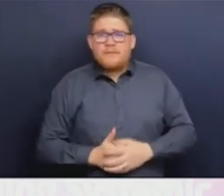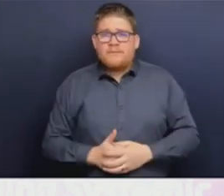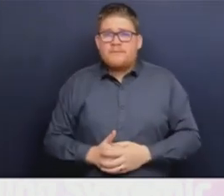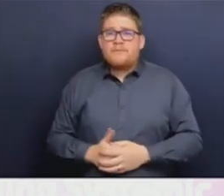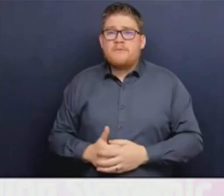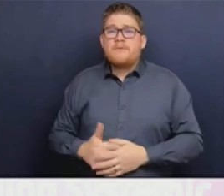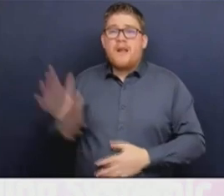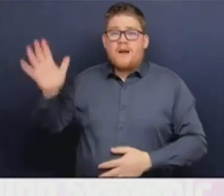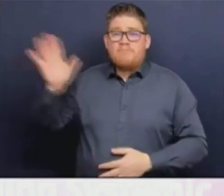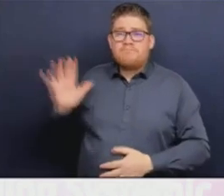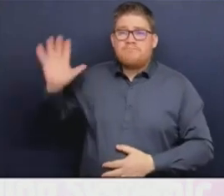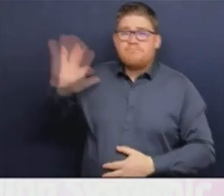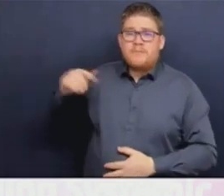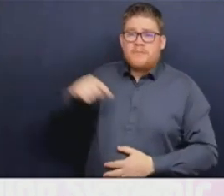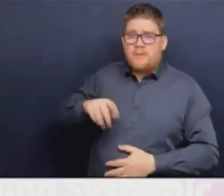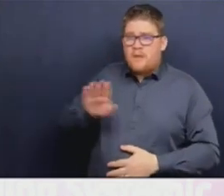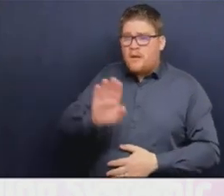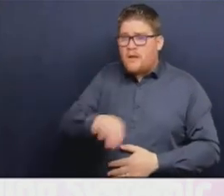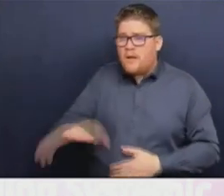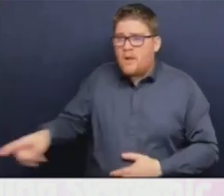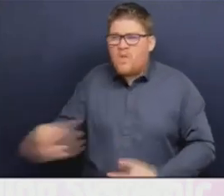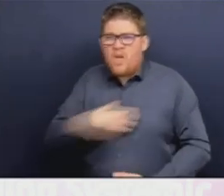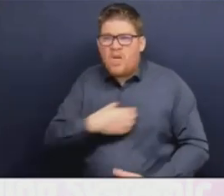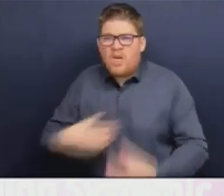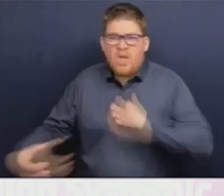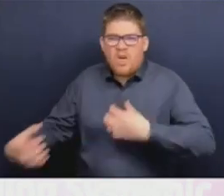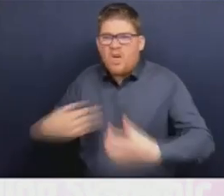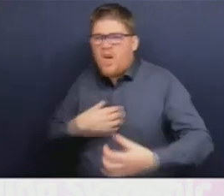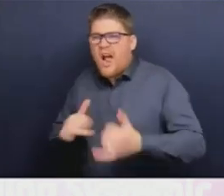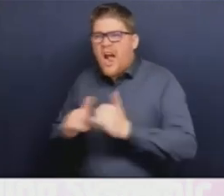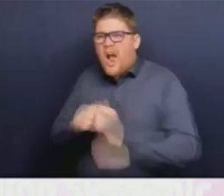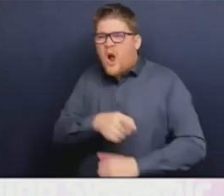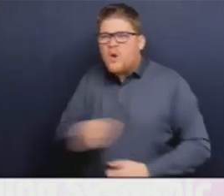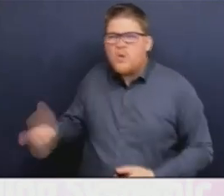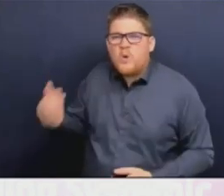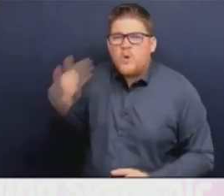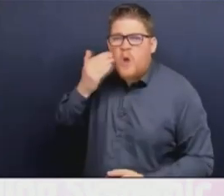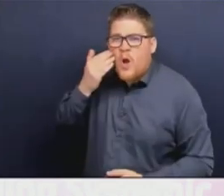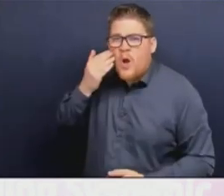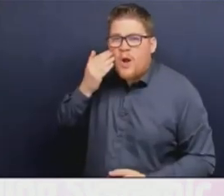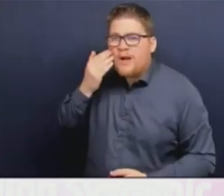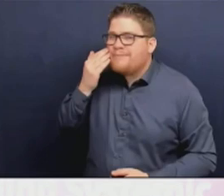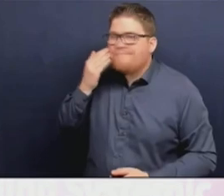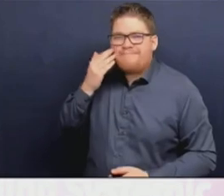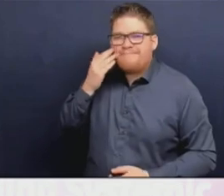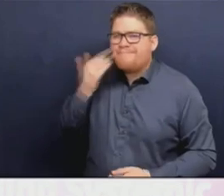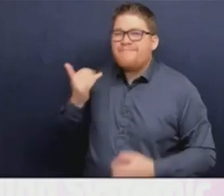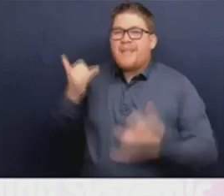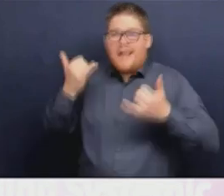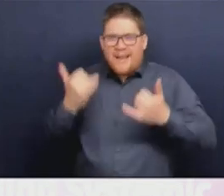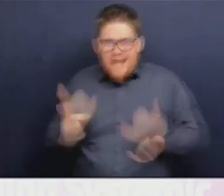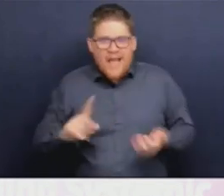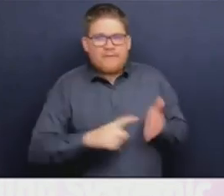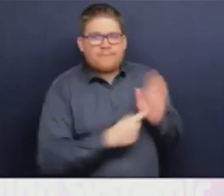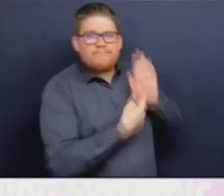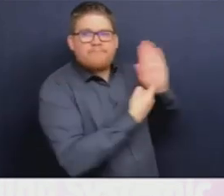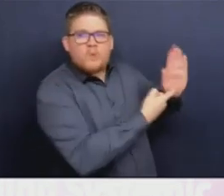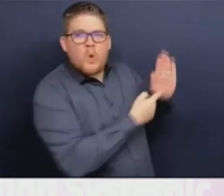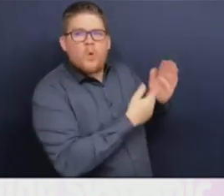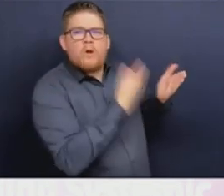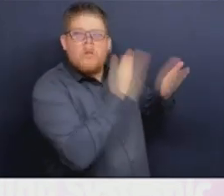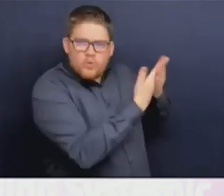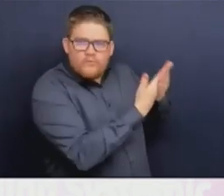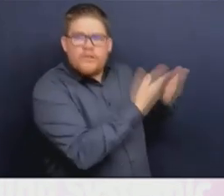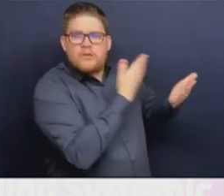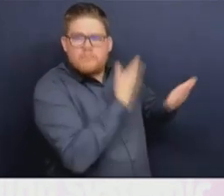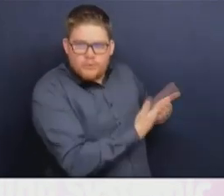been asked, well, how do you know this is so? How do you know this is the case? And now we'll be able to say, because this says so right here. And it won't just be